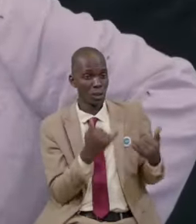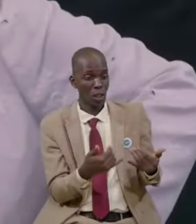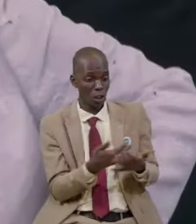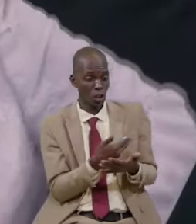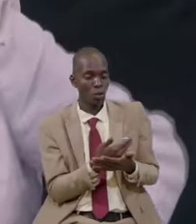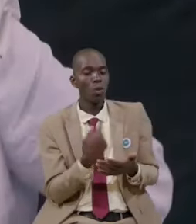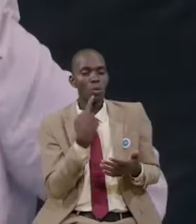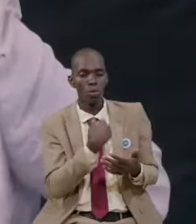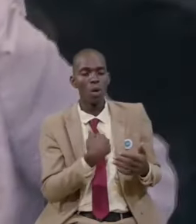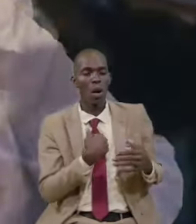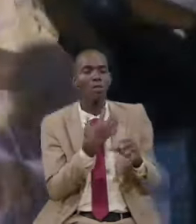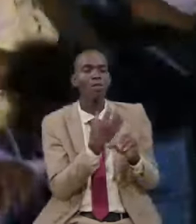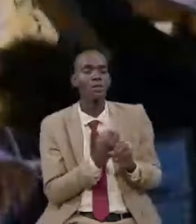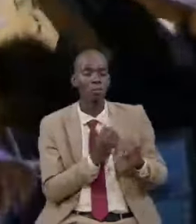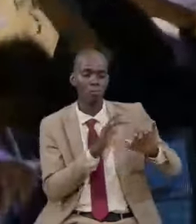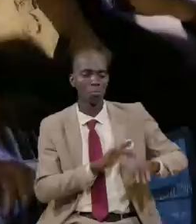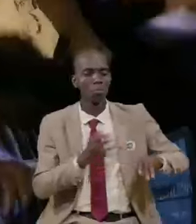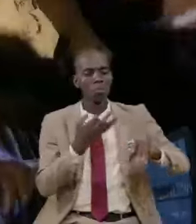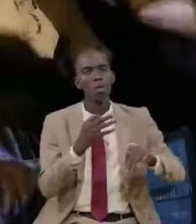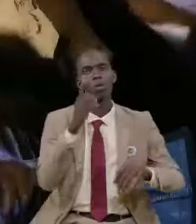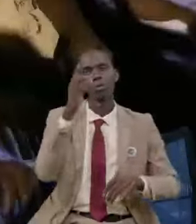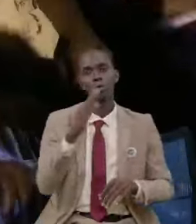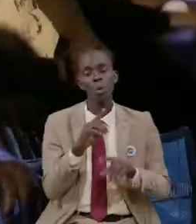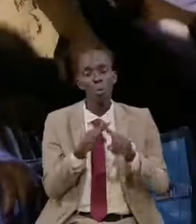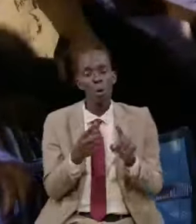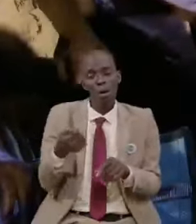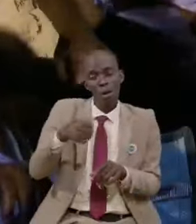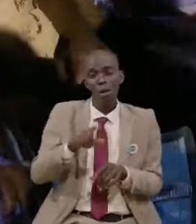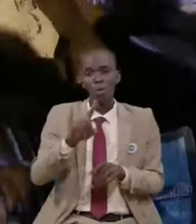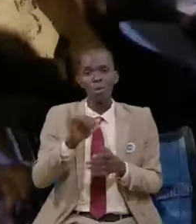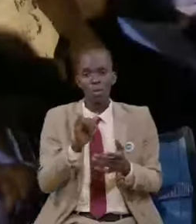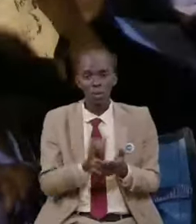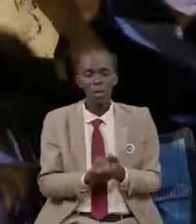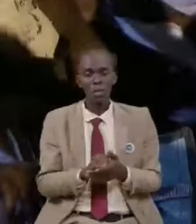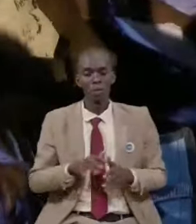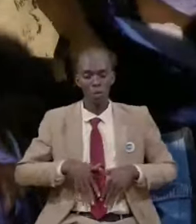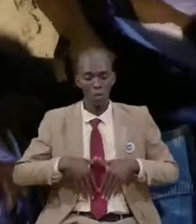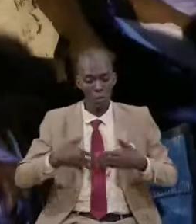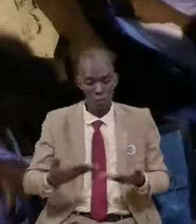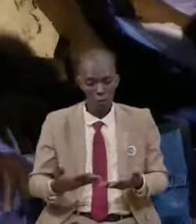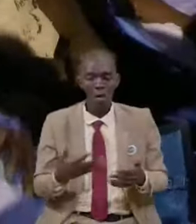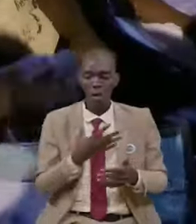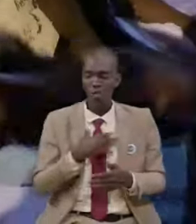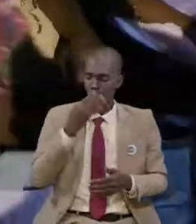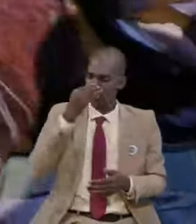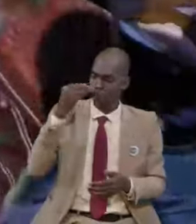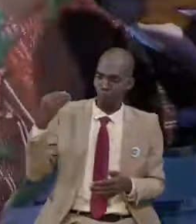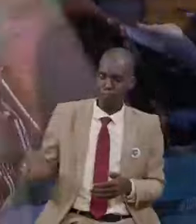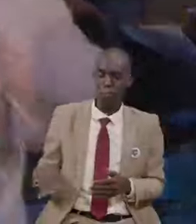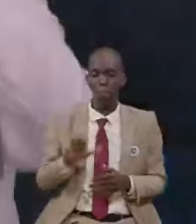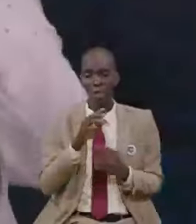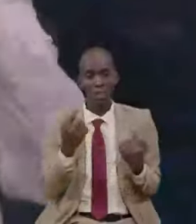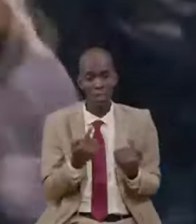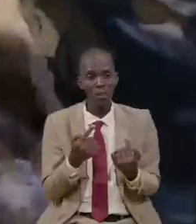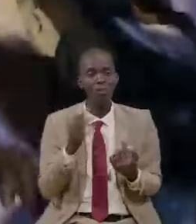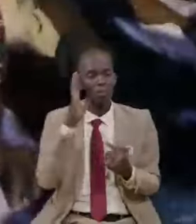whoso confesseth and forsaketh them shall have mercy. Look at the next verse